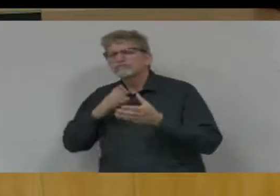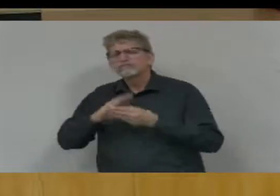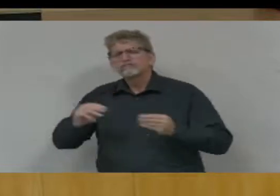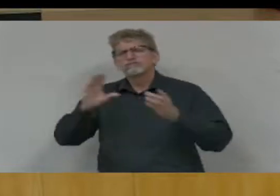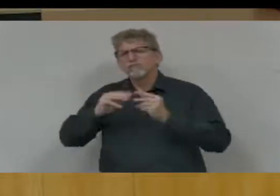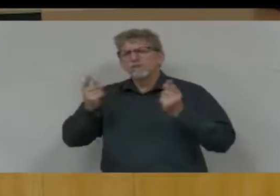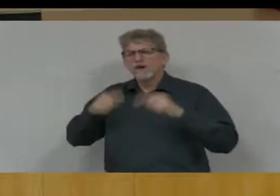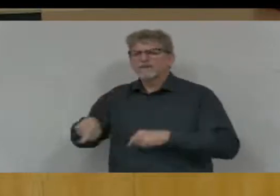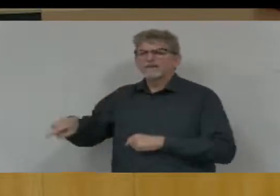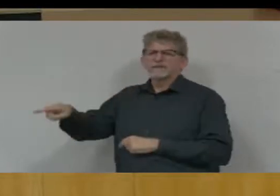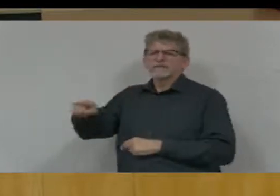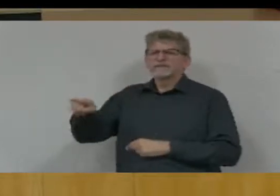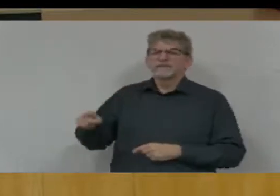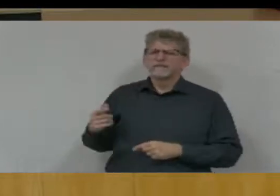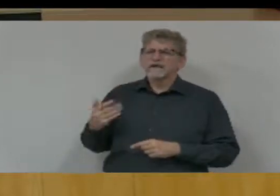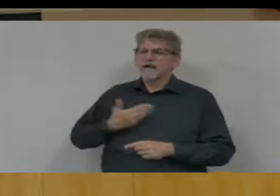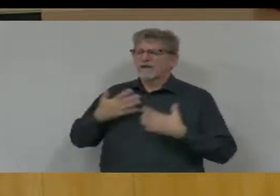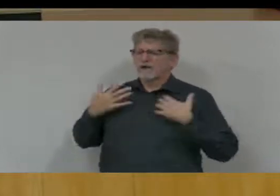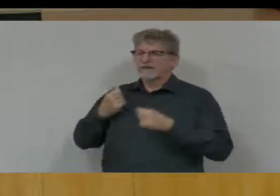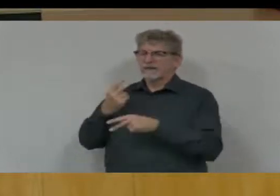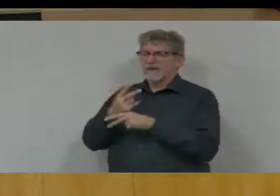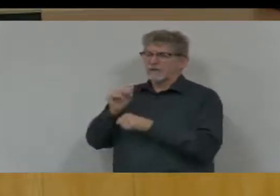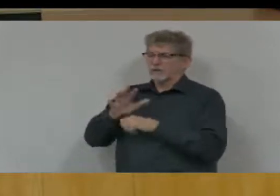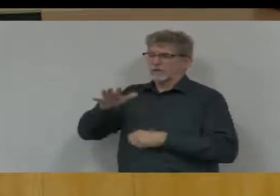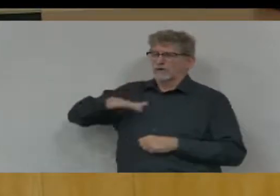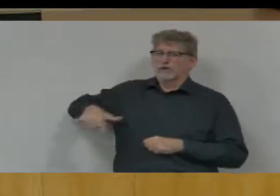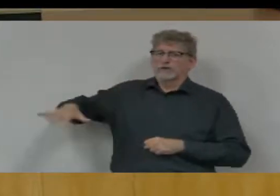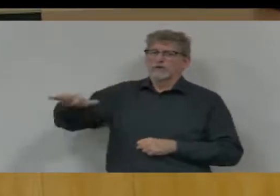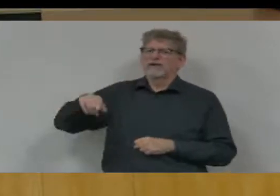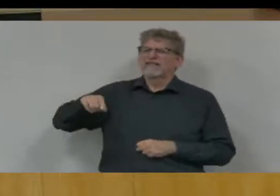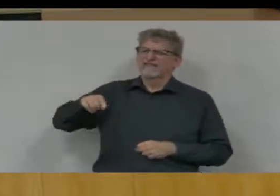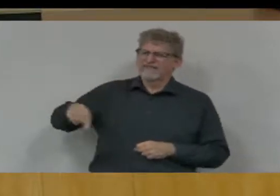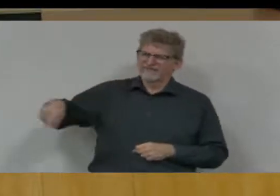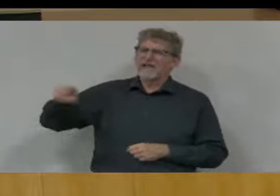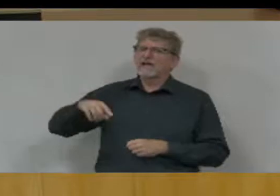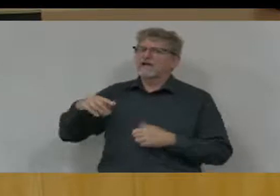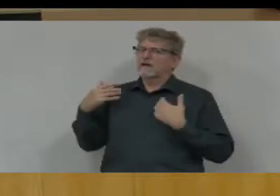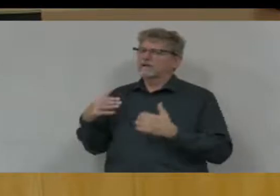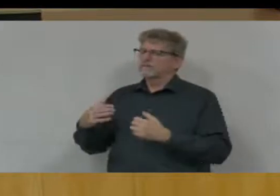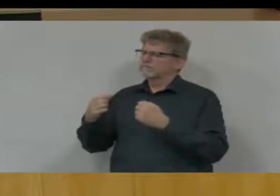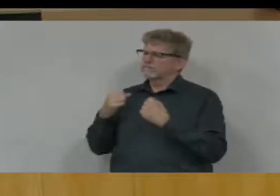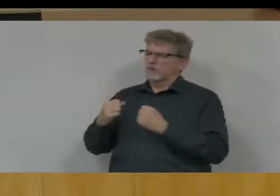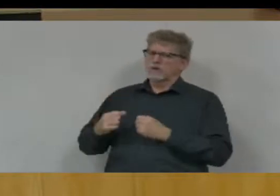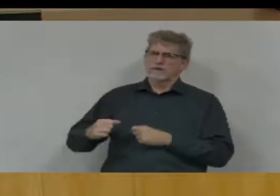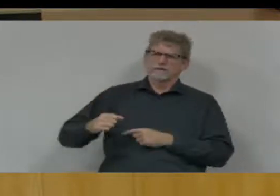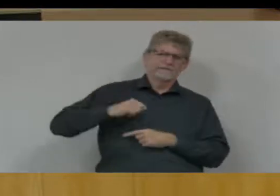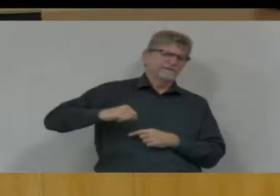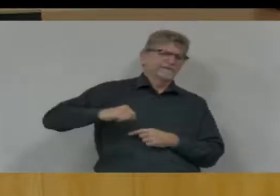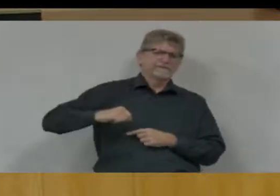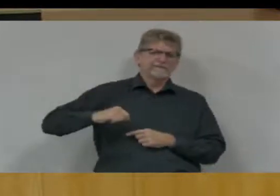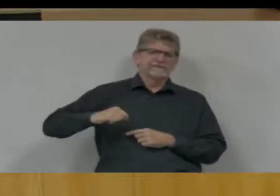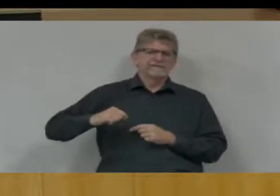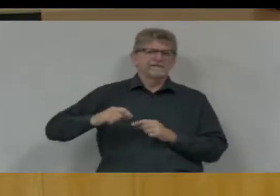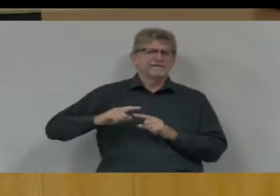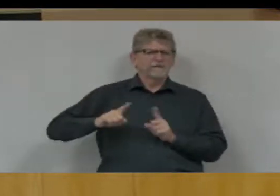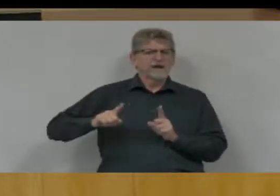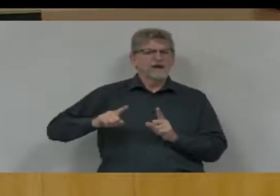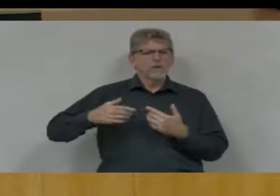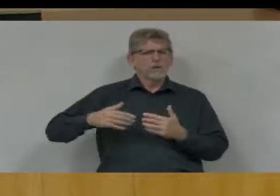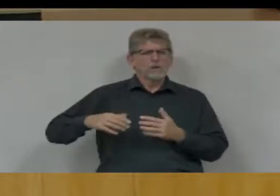our healthcare workforce is strong and is resilient, but they are bearing a burden that many are